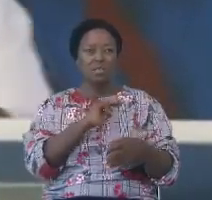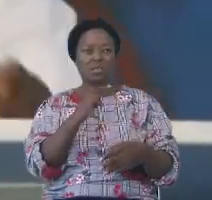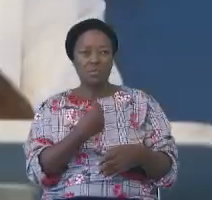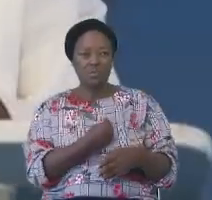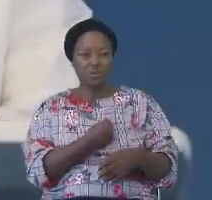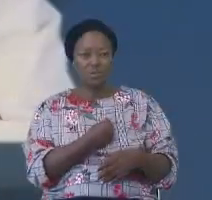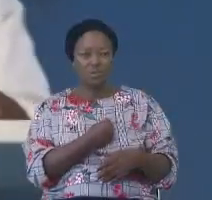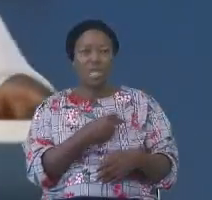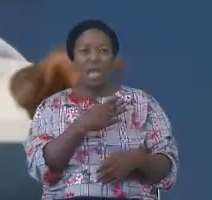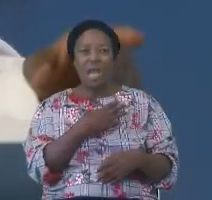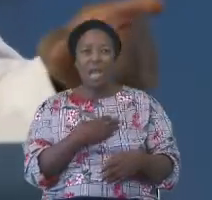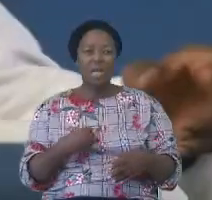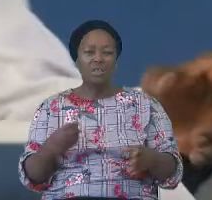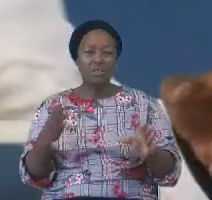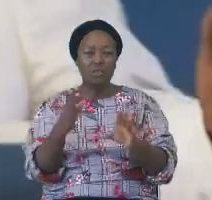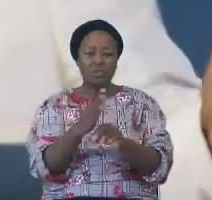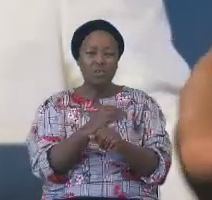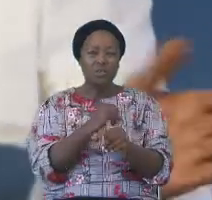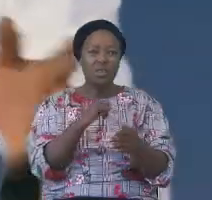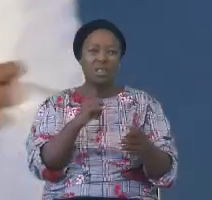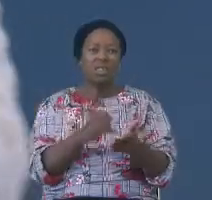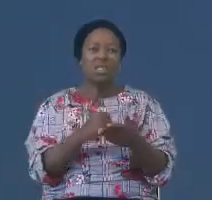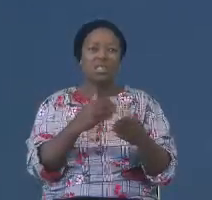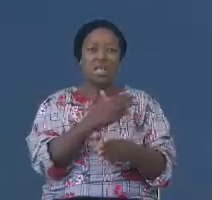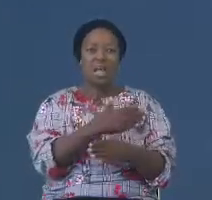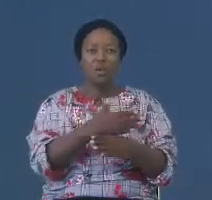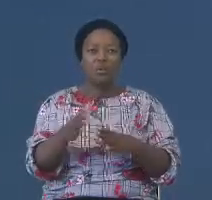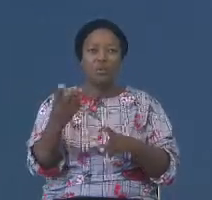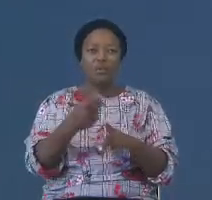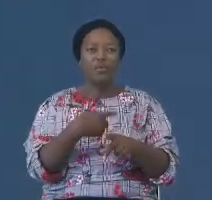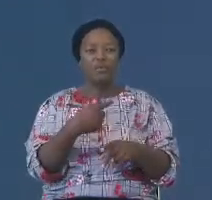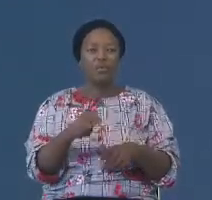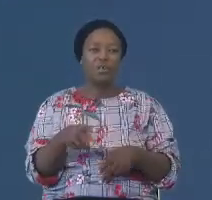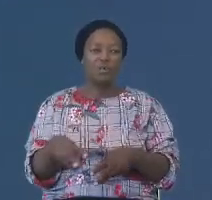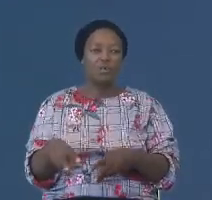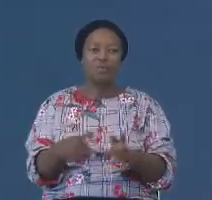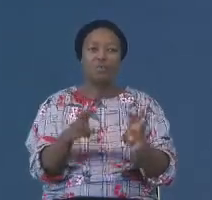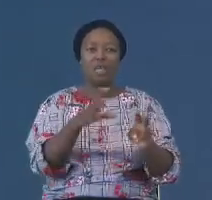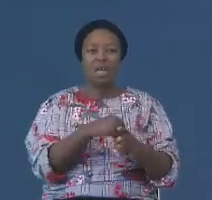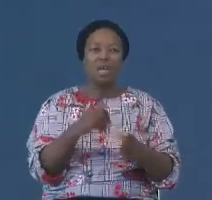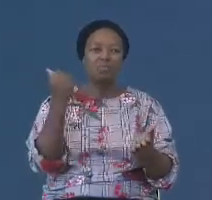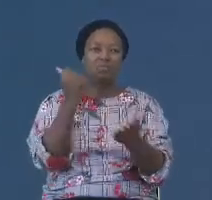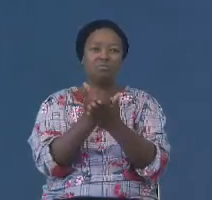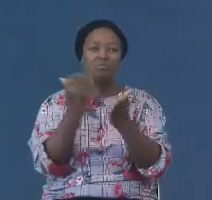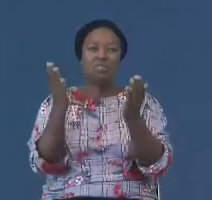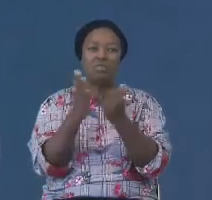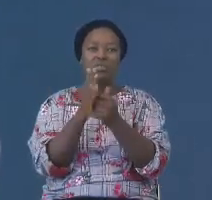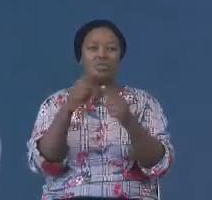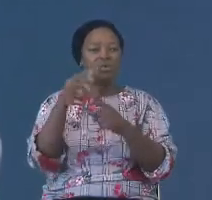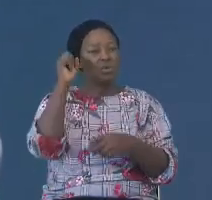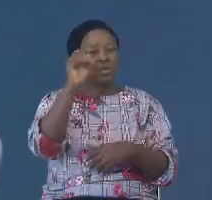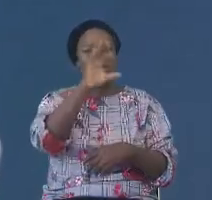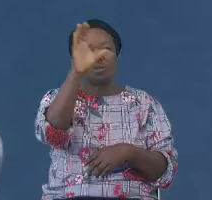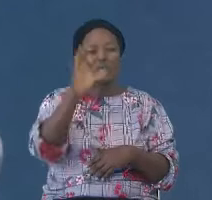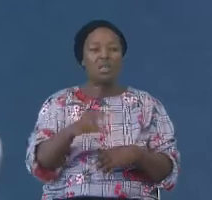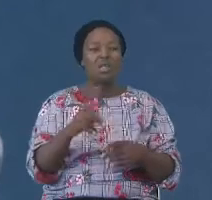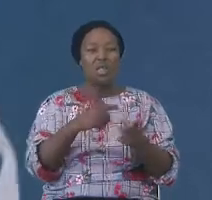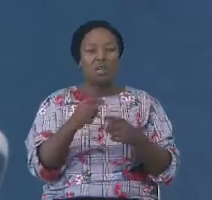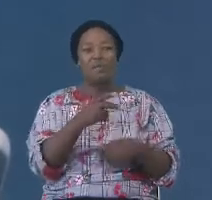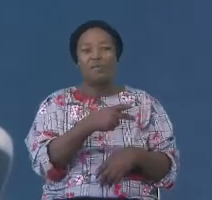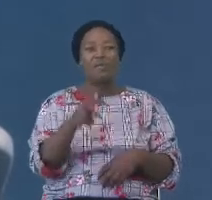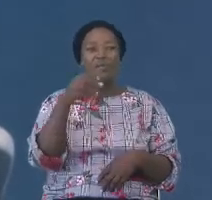which was contrary to us and it took age out of the way nearly aged to his